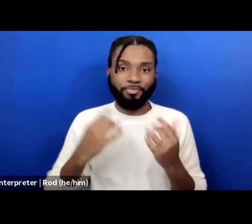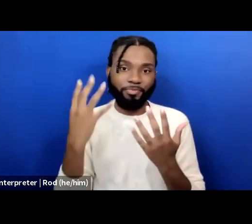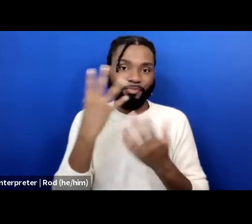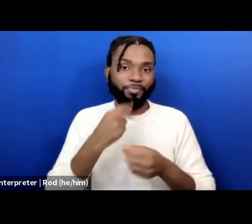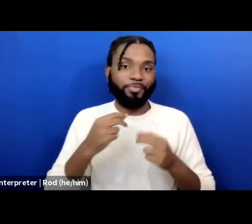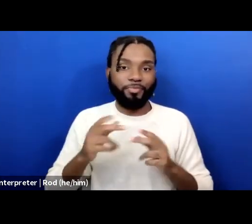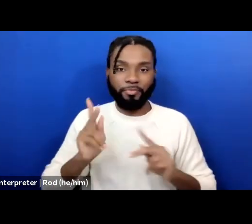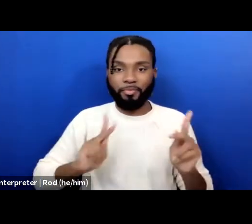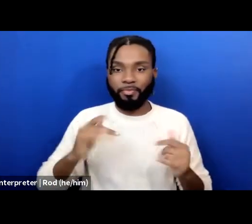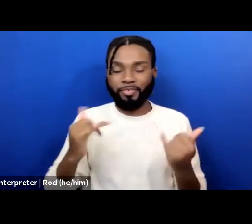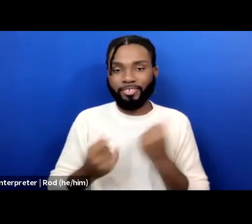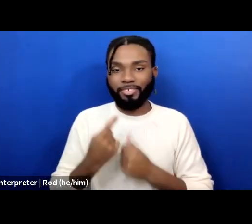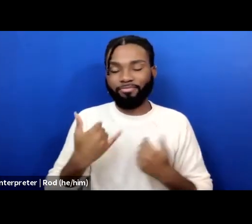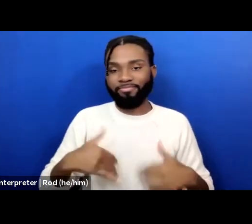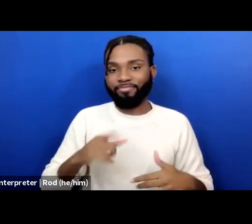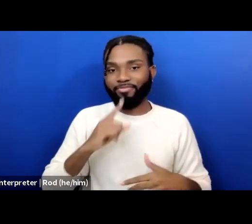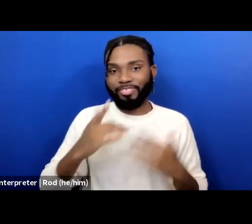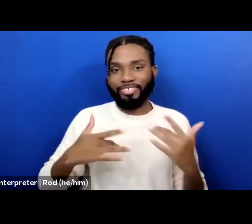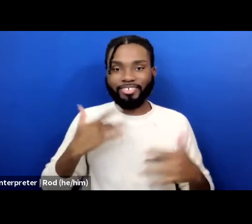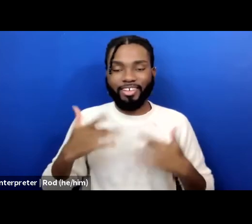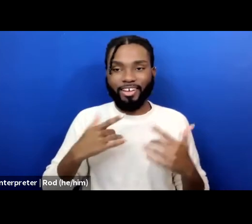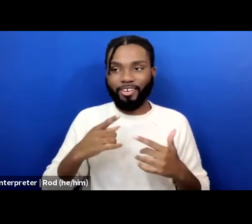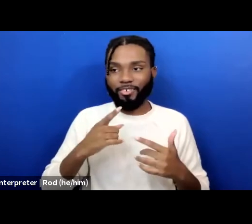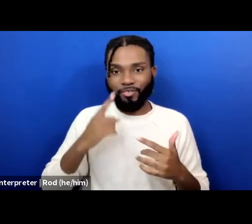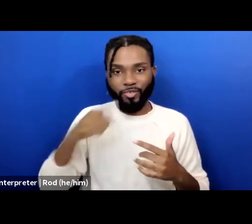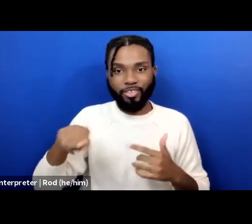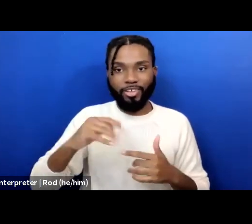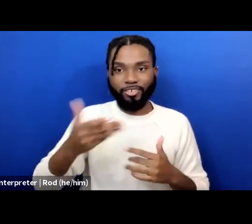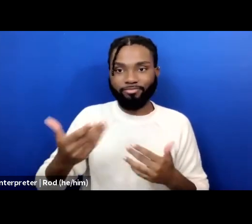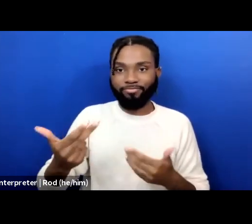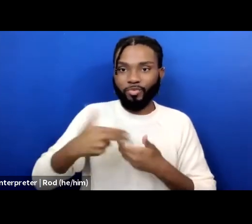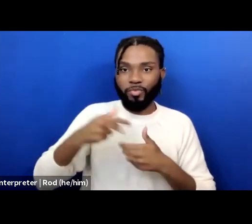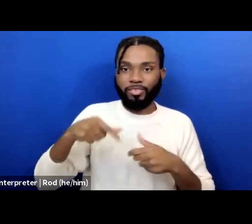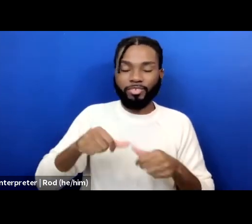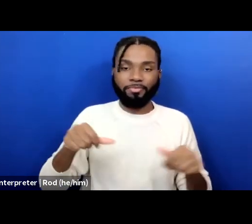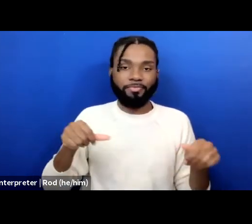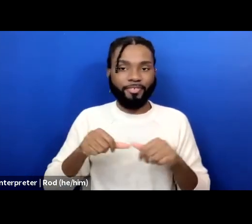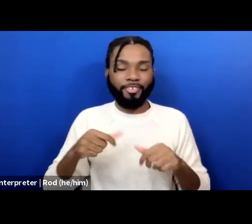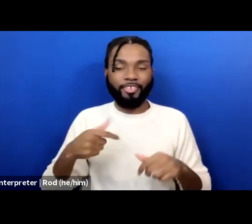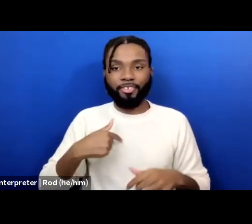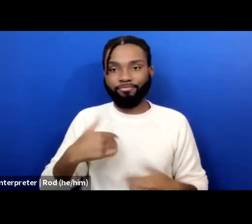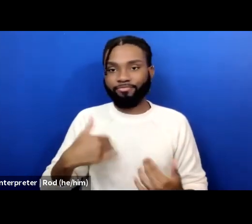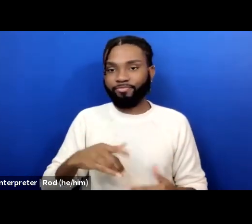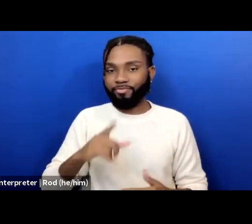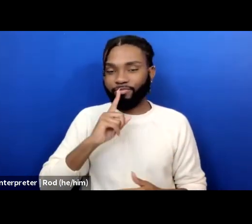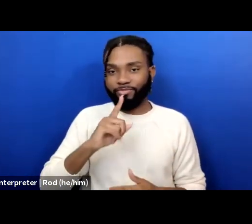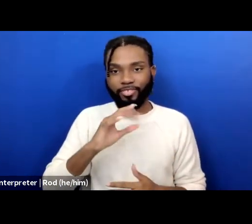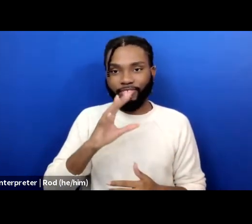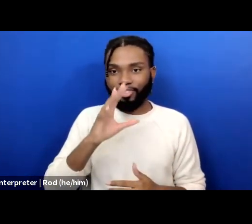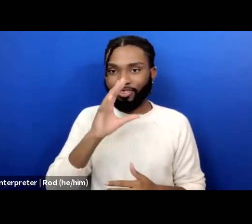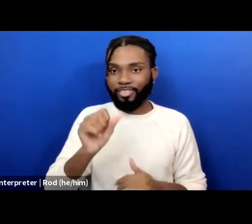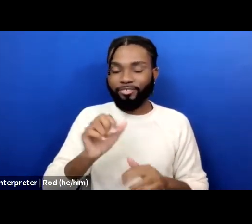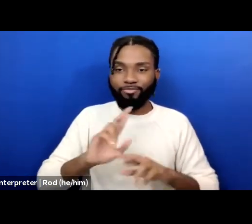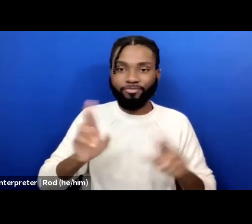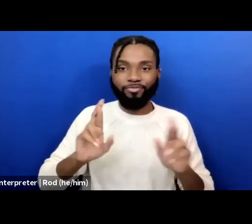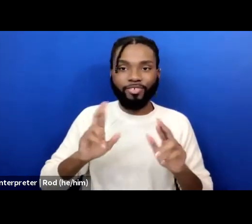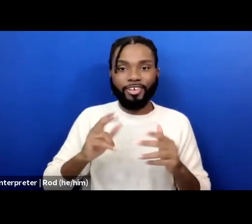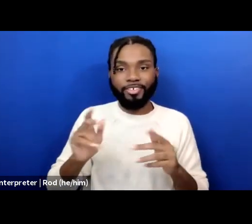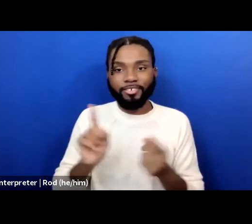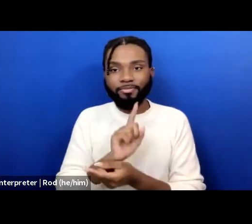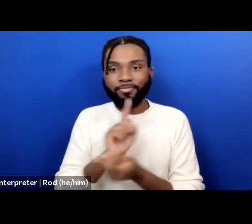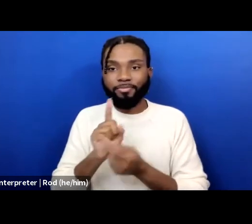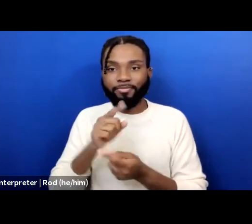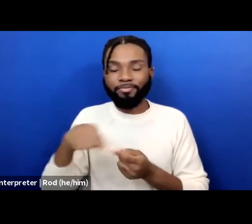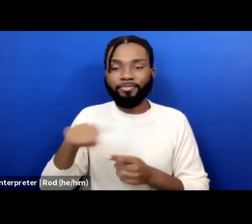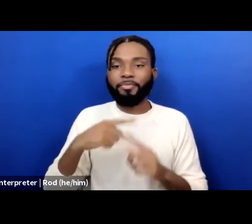excited to enter into this space. I am really disinterested in neat bows and packaged offerings that we